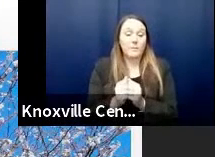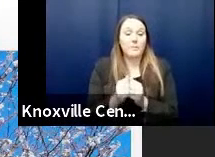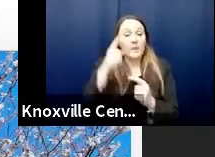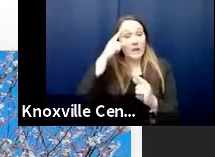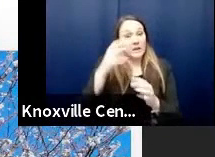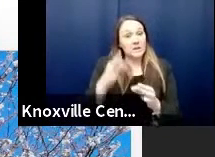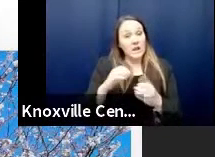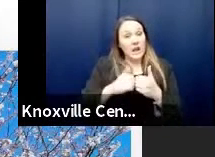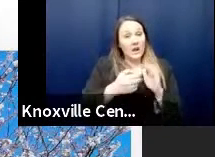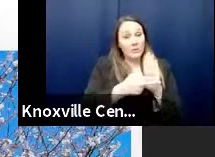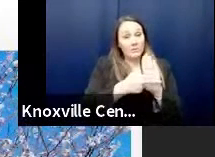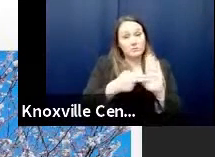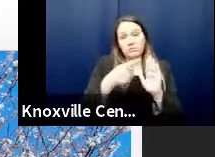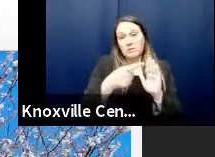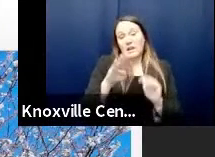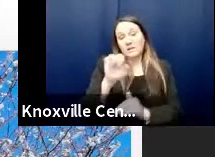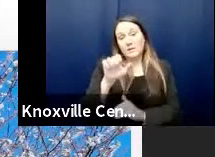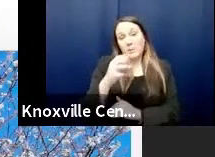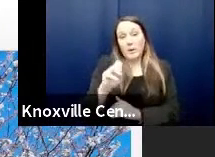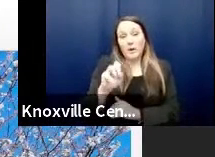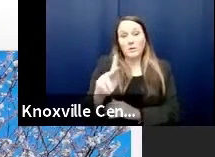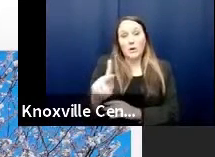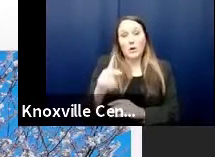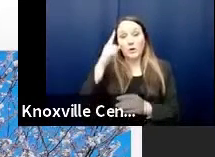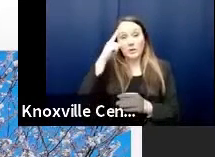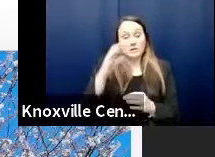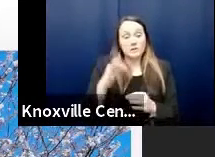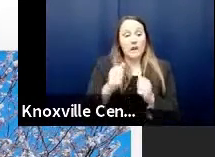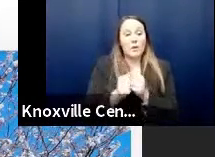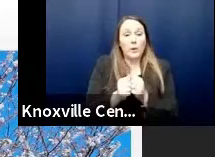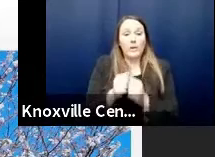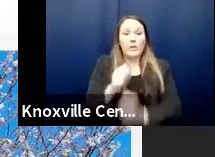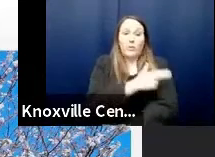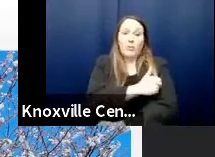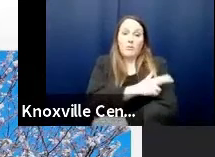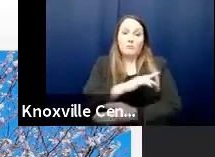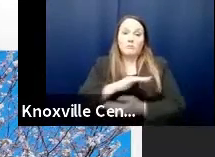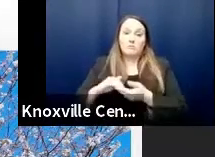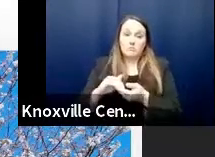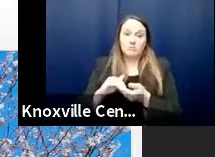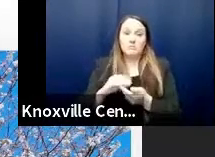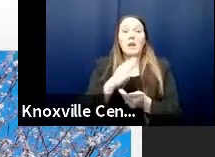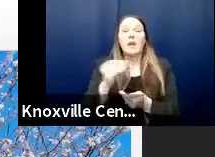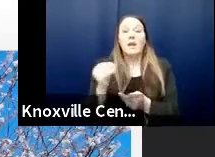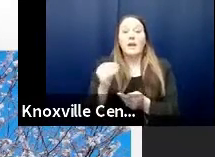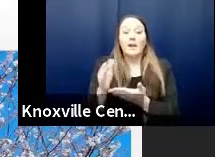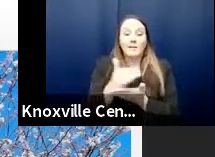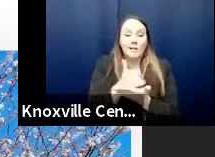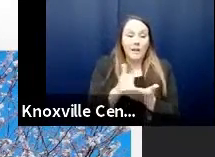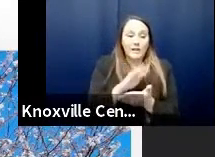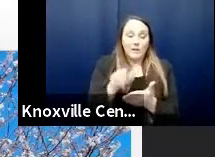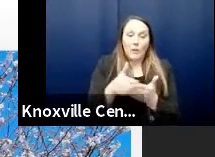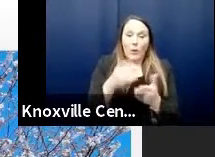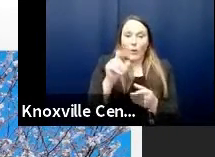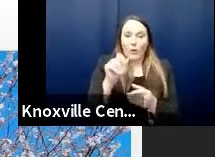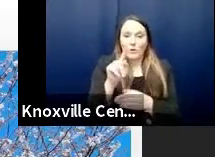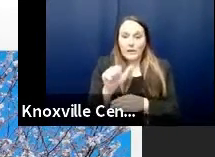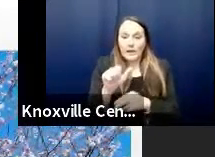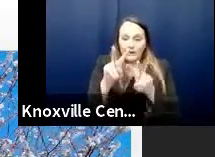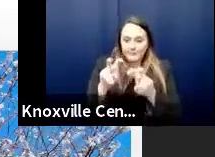to classify this benchmark are made in concert with our hospital partners, as well as taking all of the data into